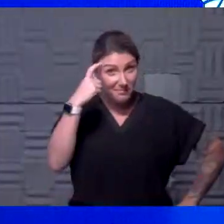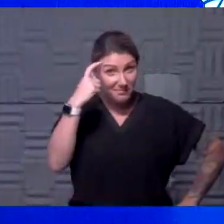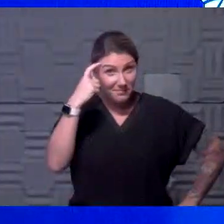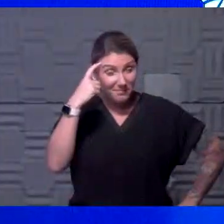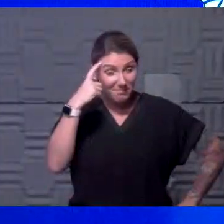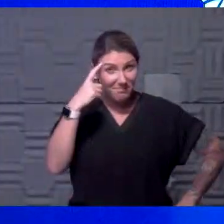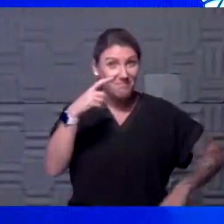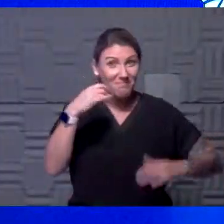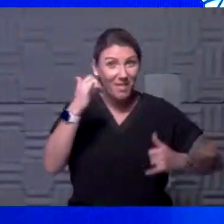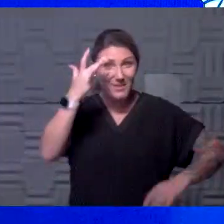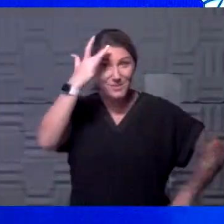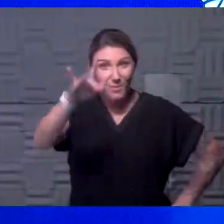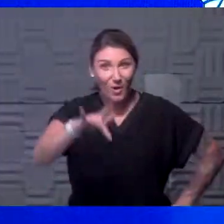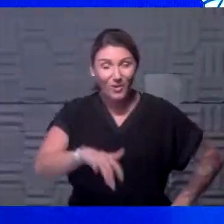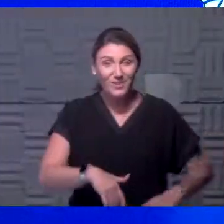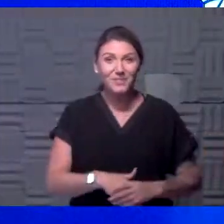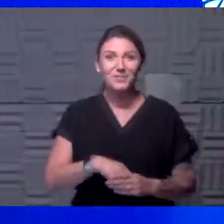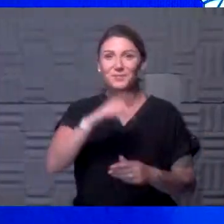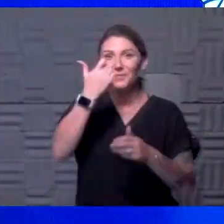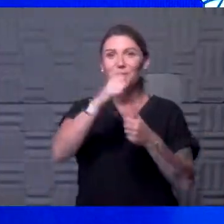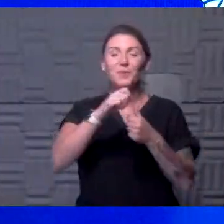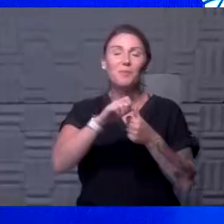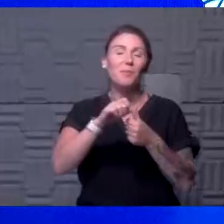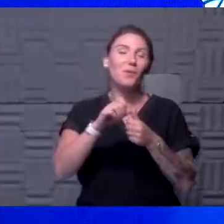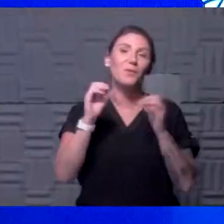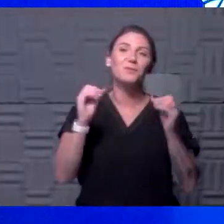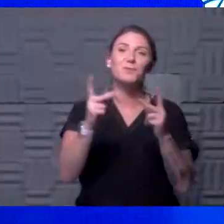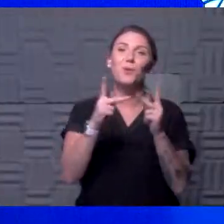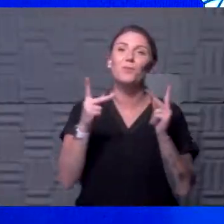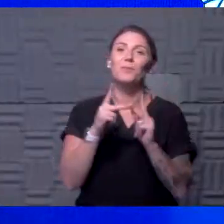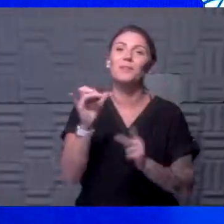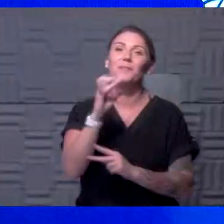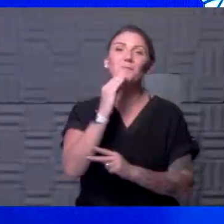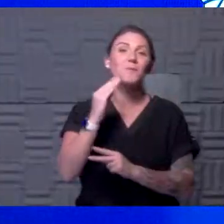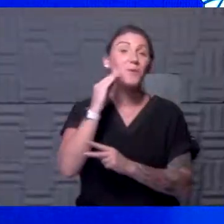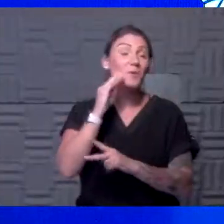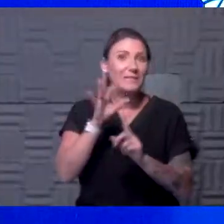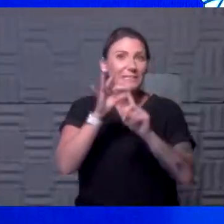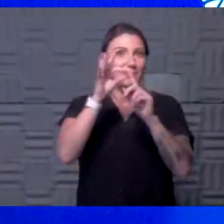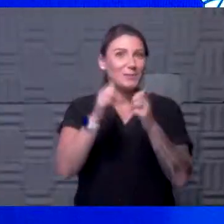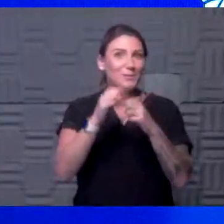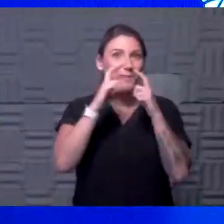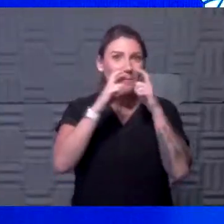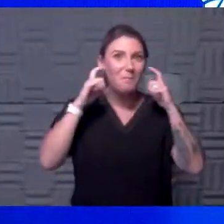Play smart. Remember, there's still no place like home, especially with a mask on.